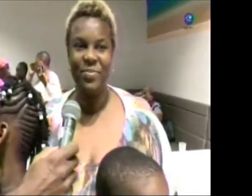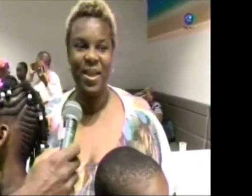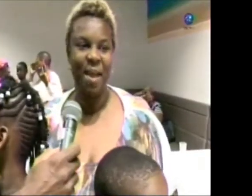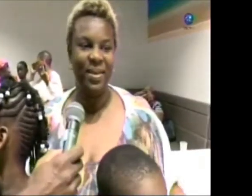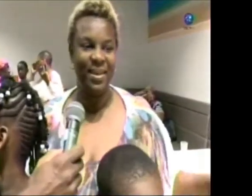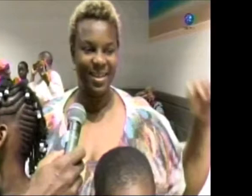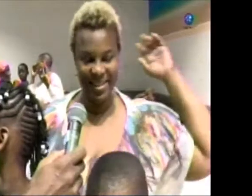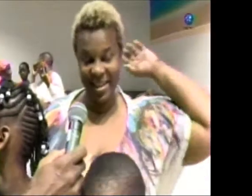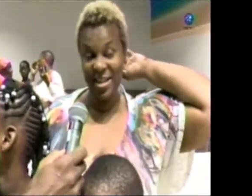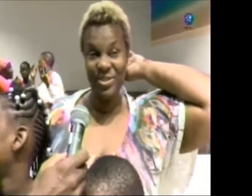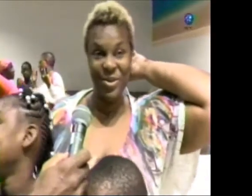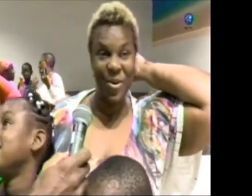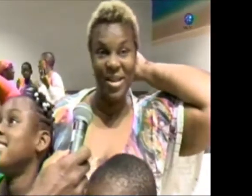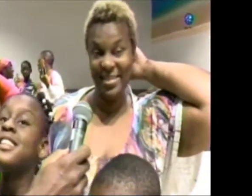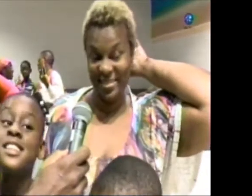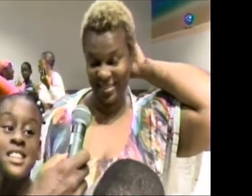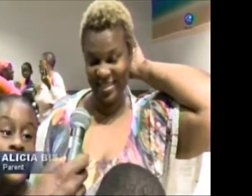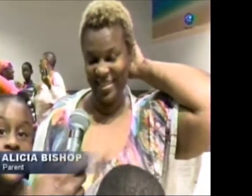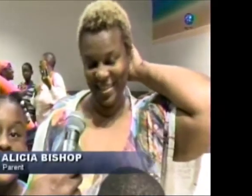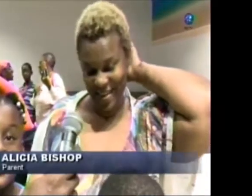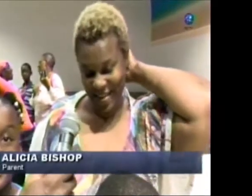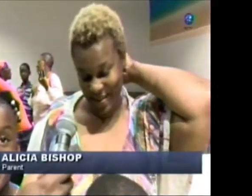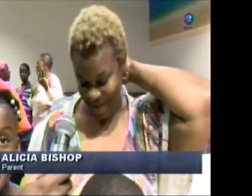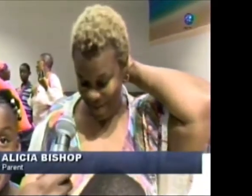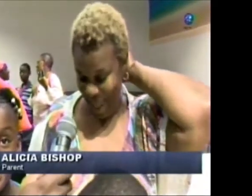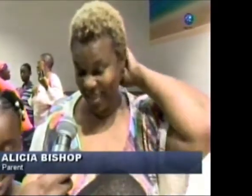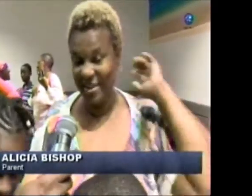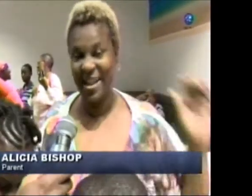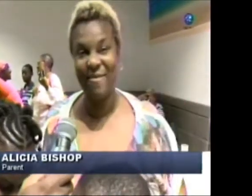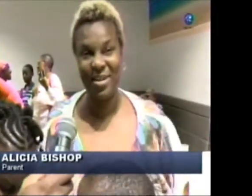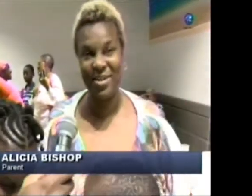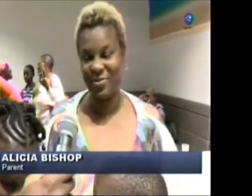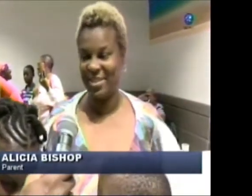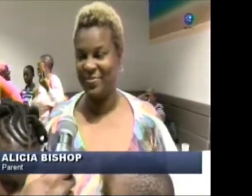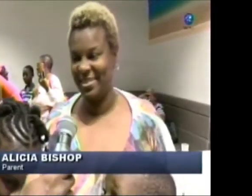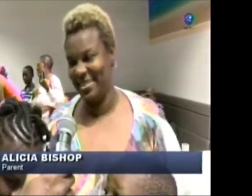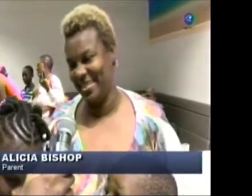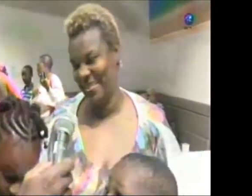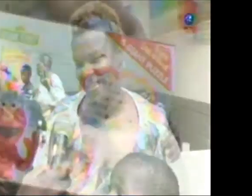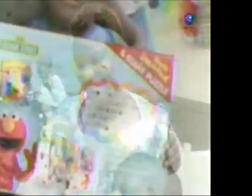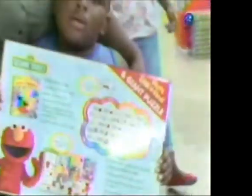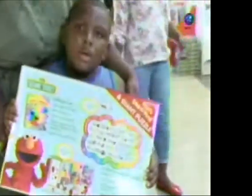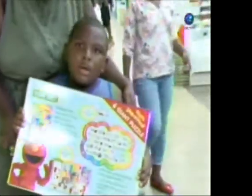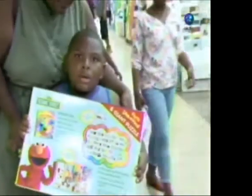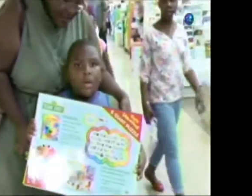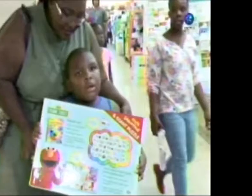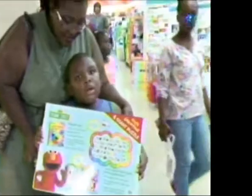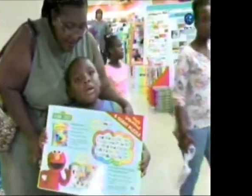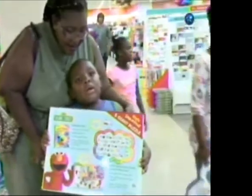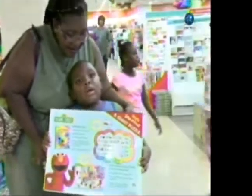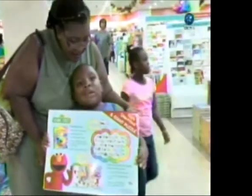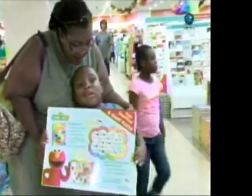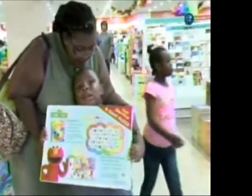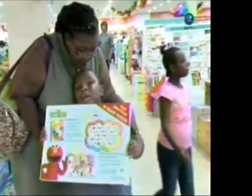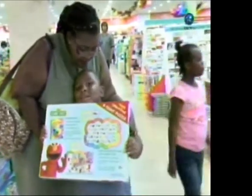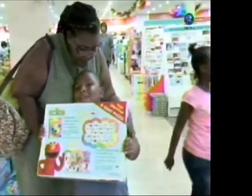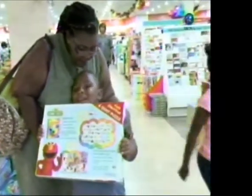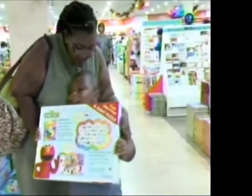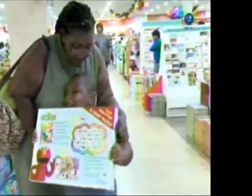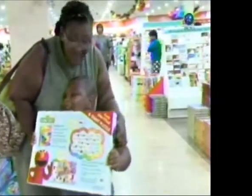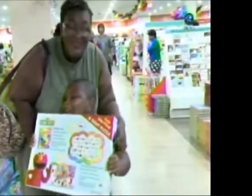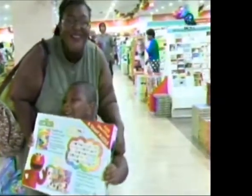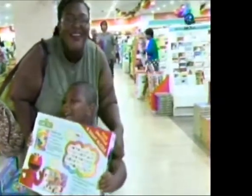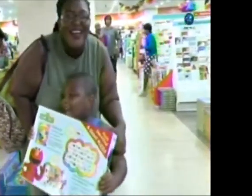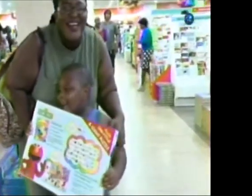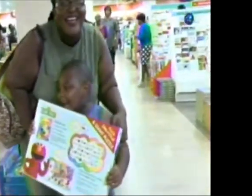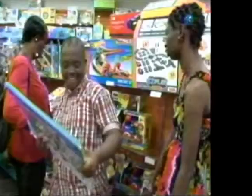they will be happy. They're getting toys, and they're going to have a good Christmas. And while the little ones did not have